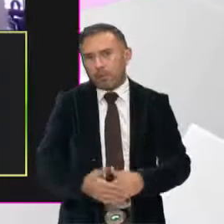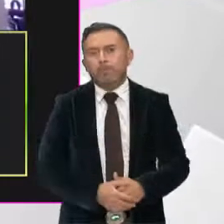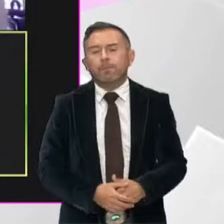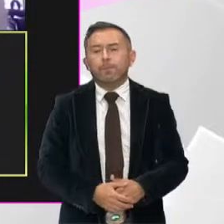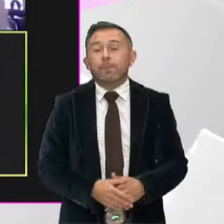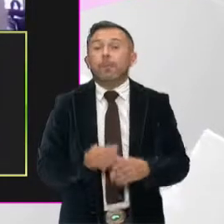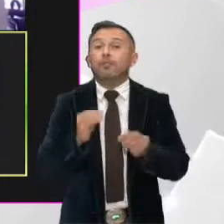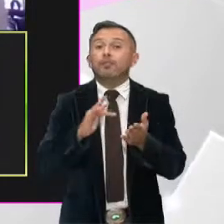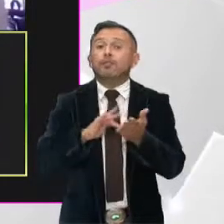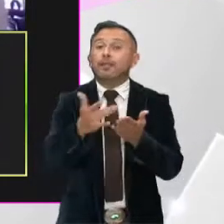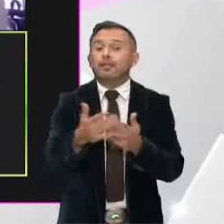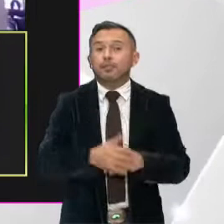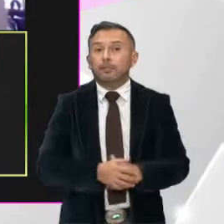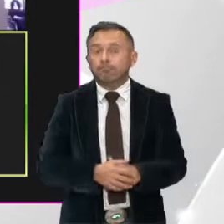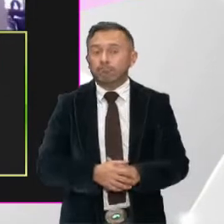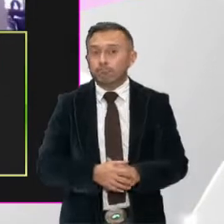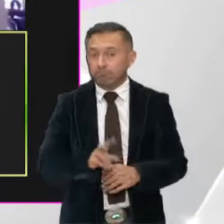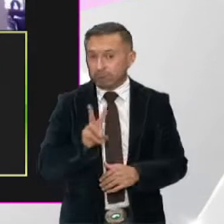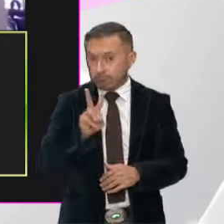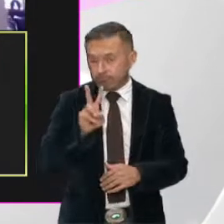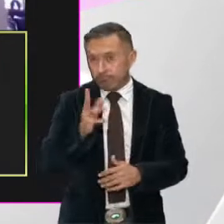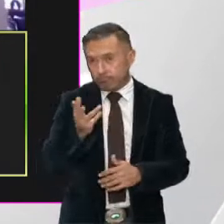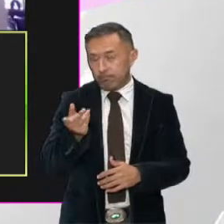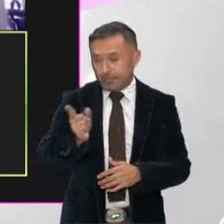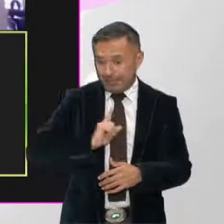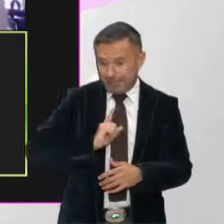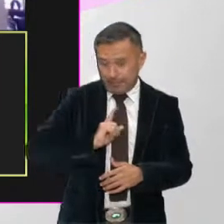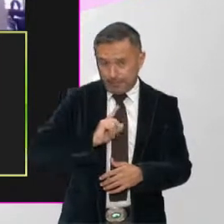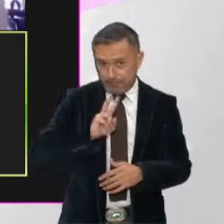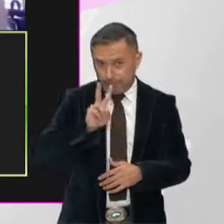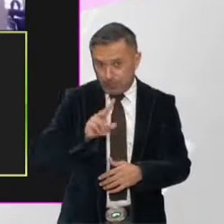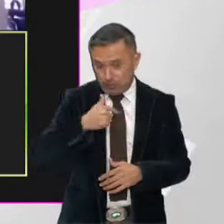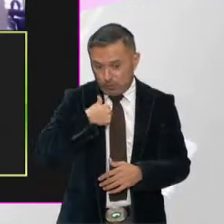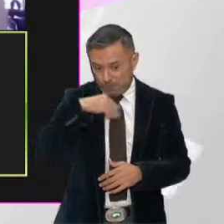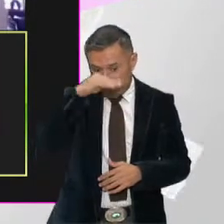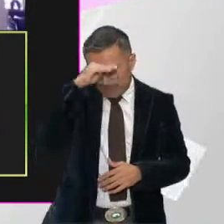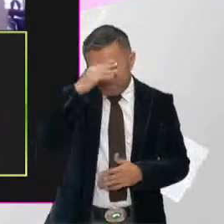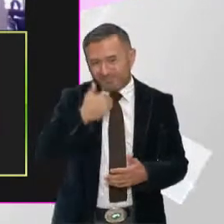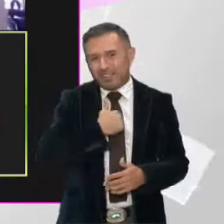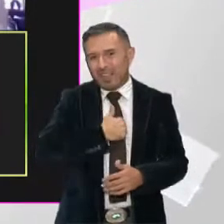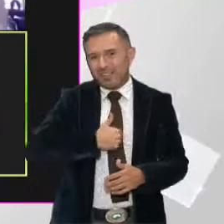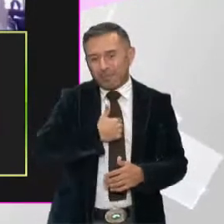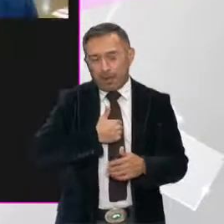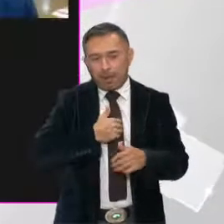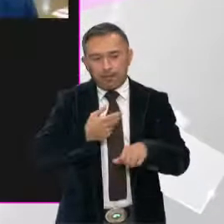perform all these improvements. Well, unfortunately, I think that